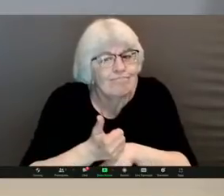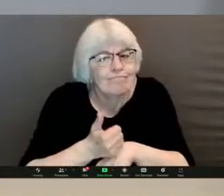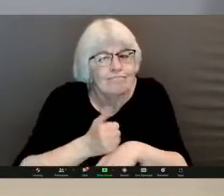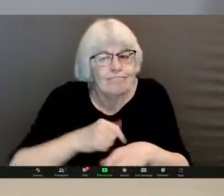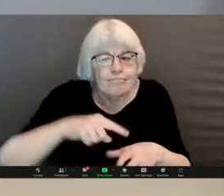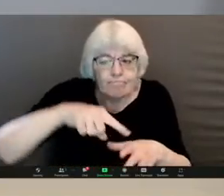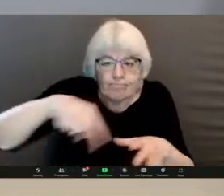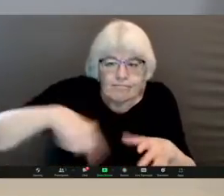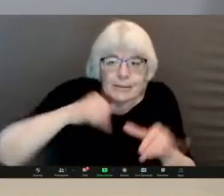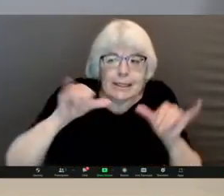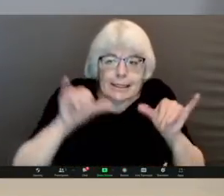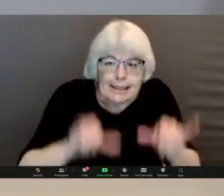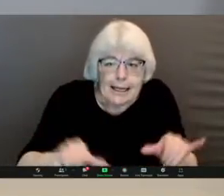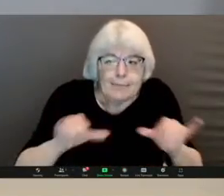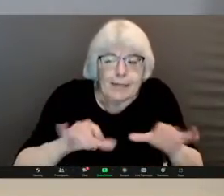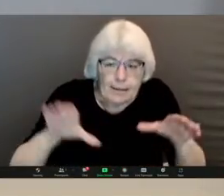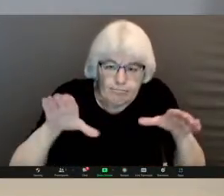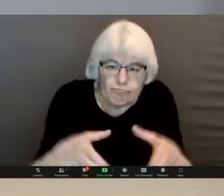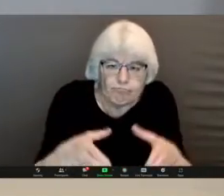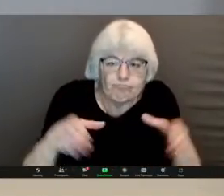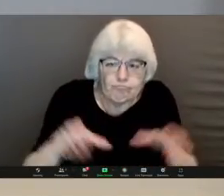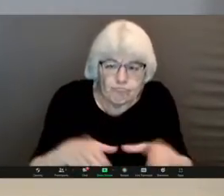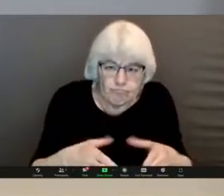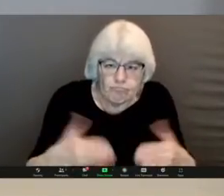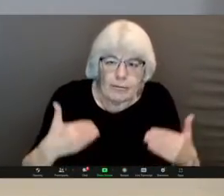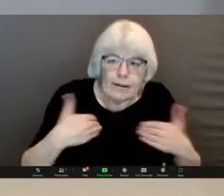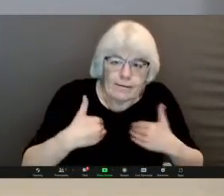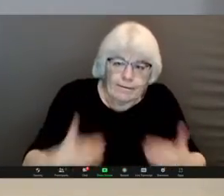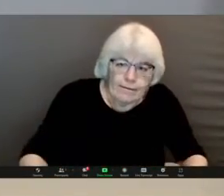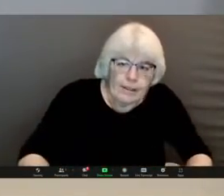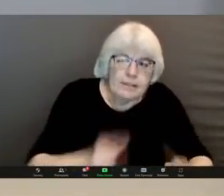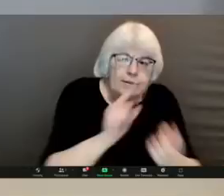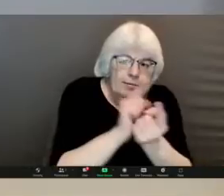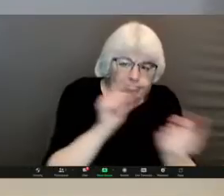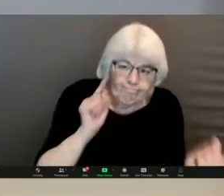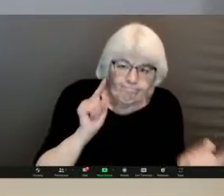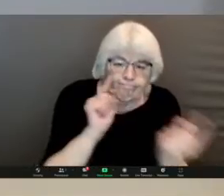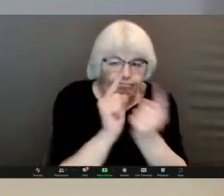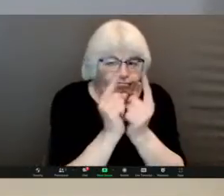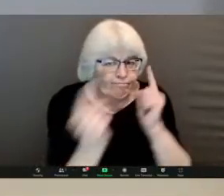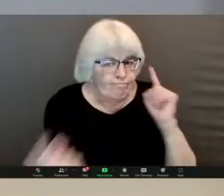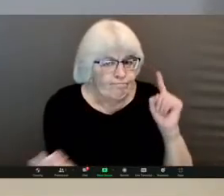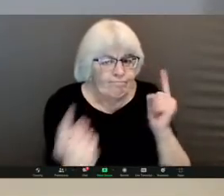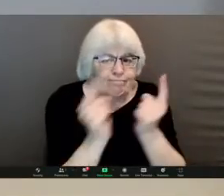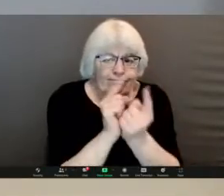distancing, still maintaining some cohorts, and increase the number of people who are in these venues.